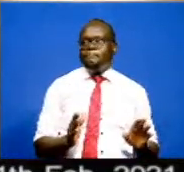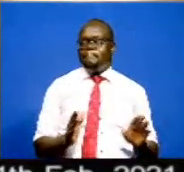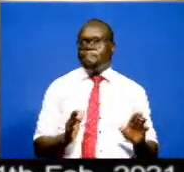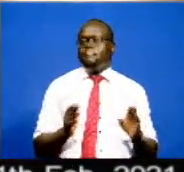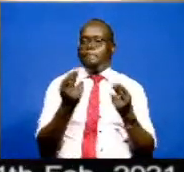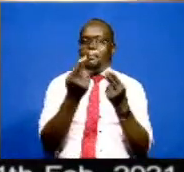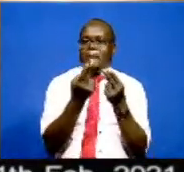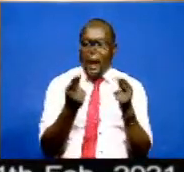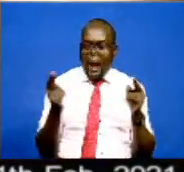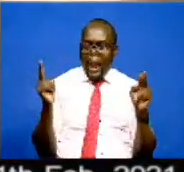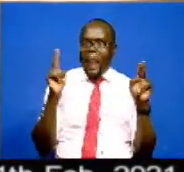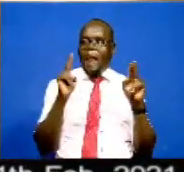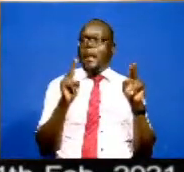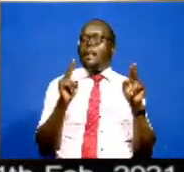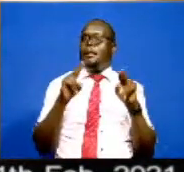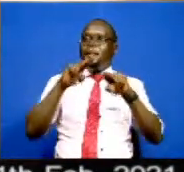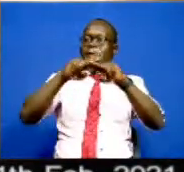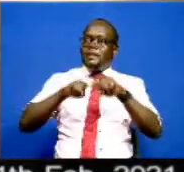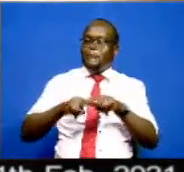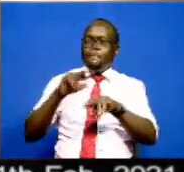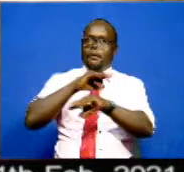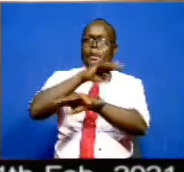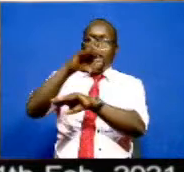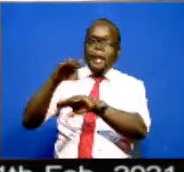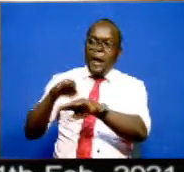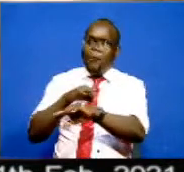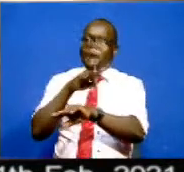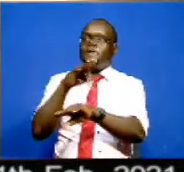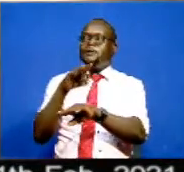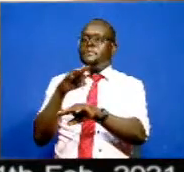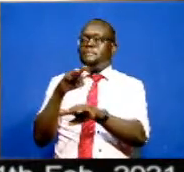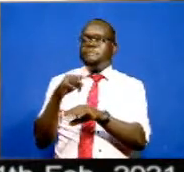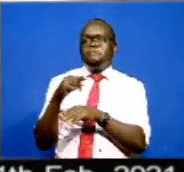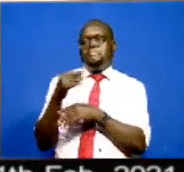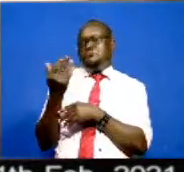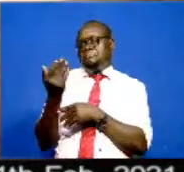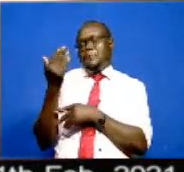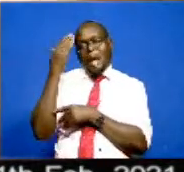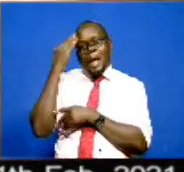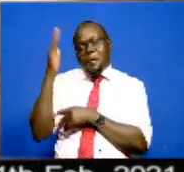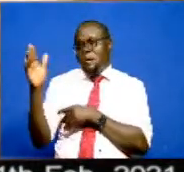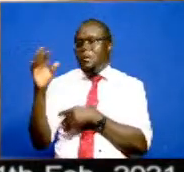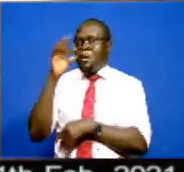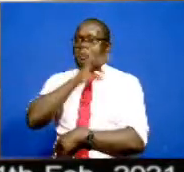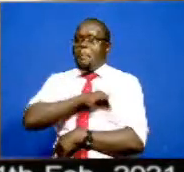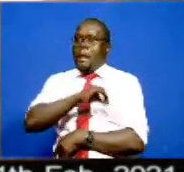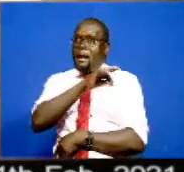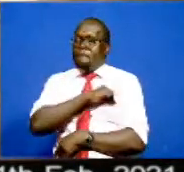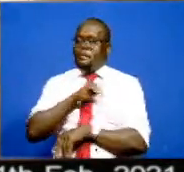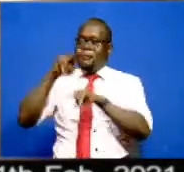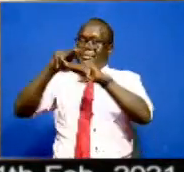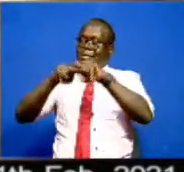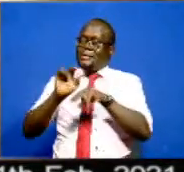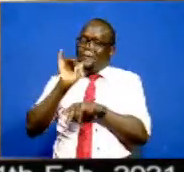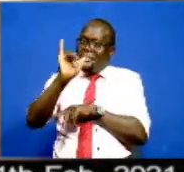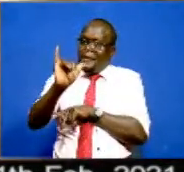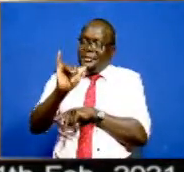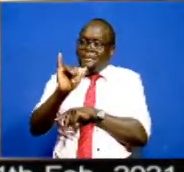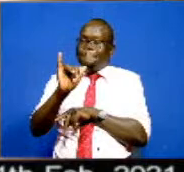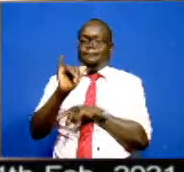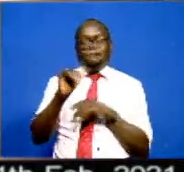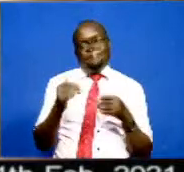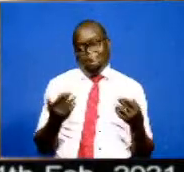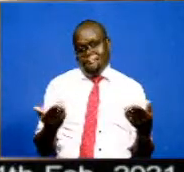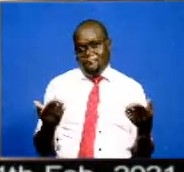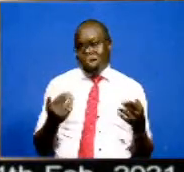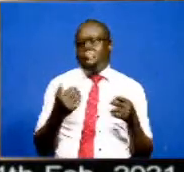panel, sitting here for 3 hours, and I'm not sure they get any benefit from sitting on that chair. But